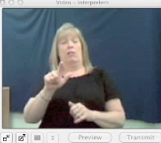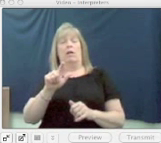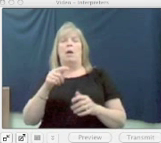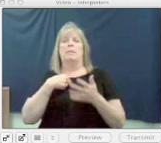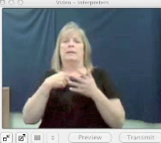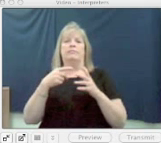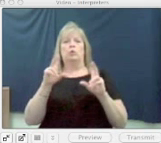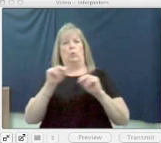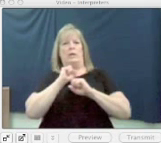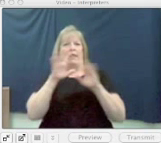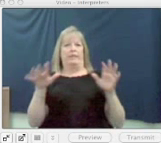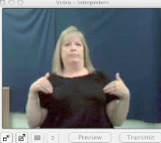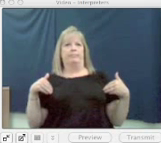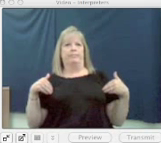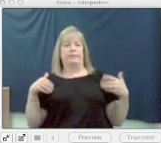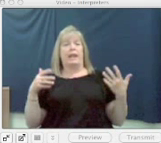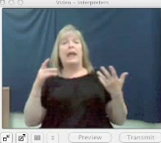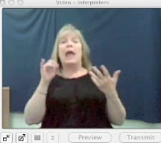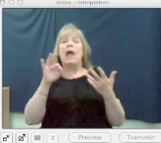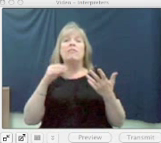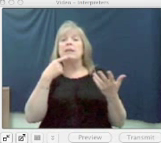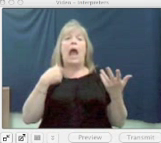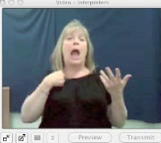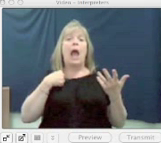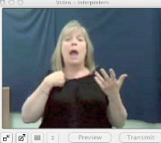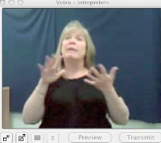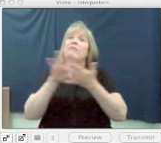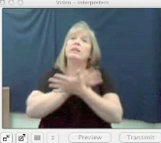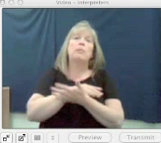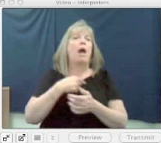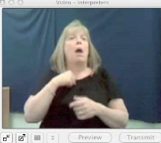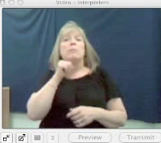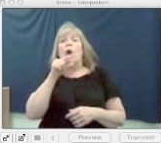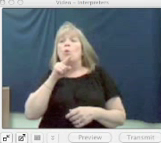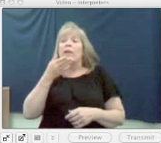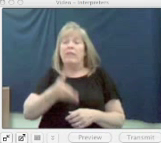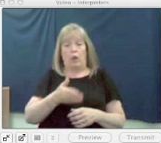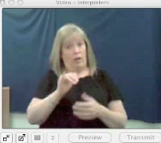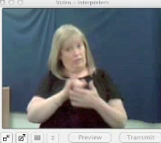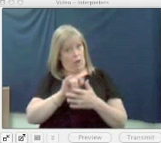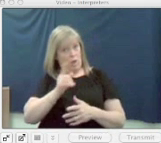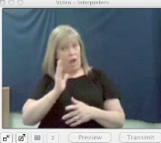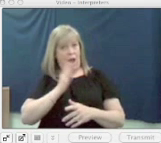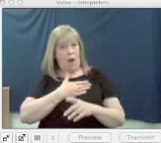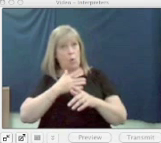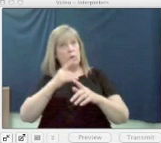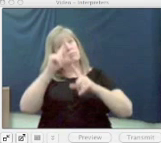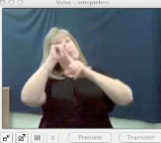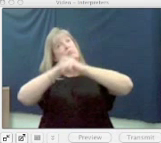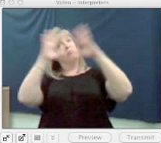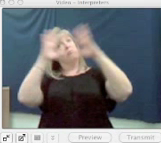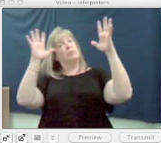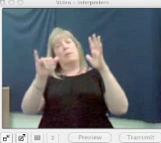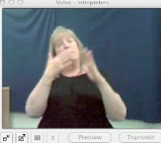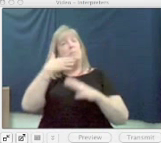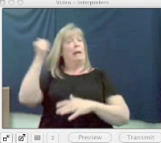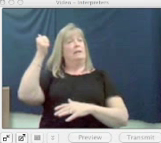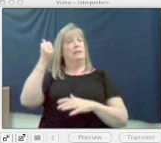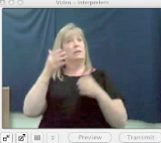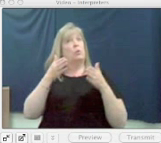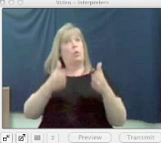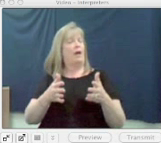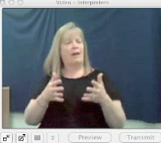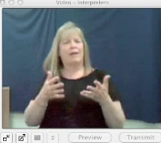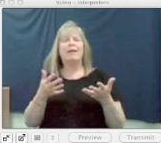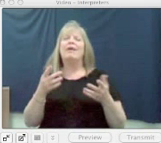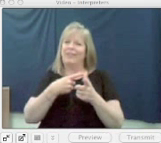If invisibility, or I'm not really there, is our supreme ideal, or our supreme value, then it stands to